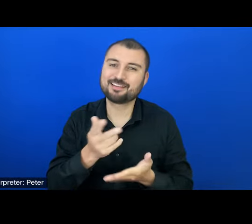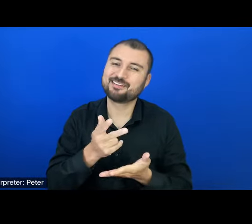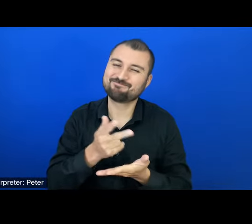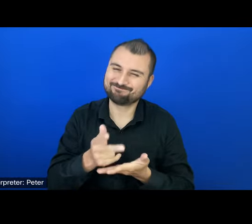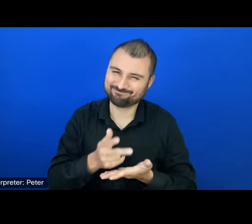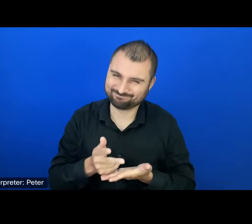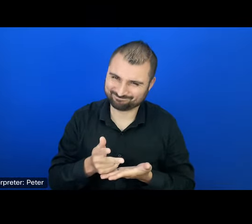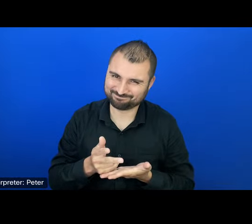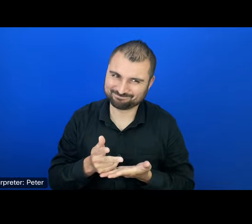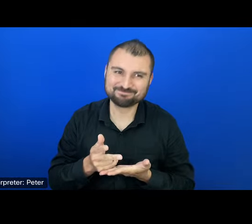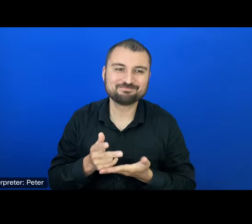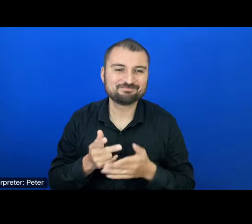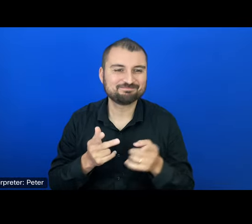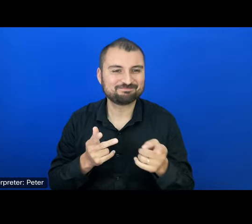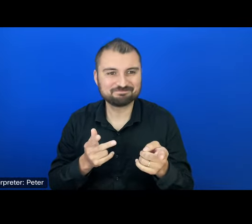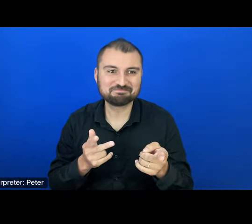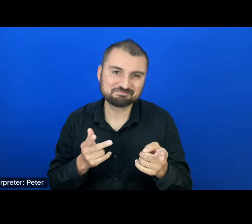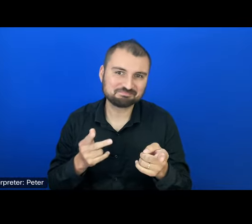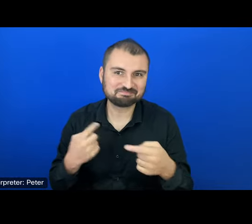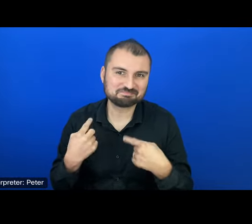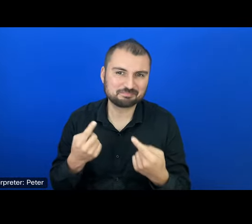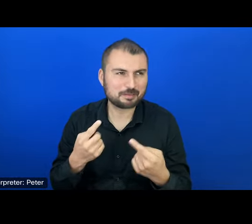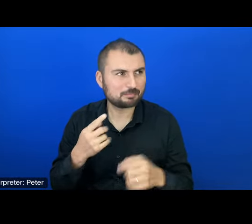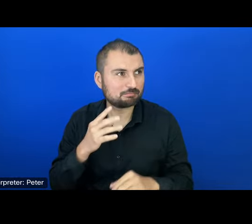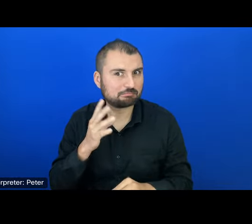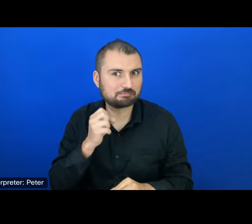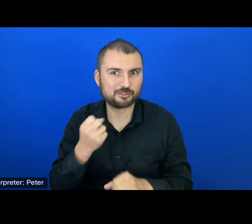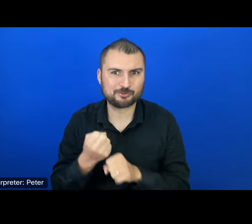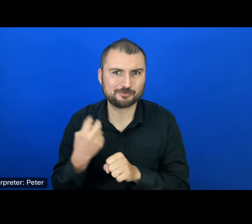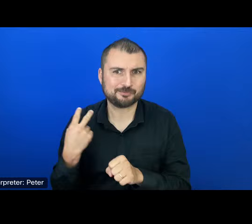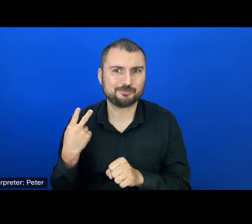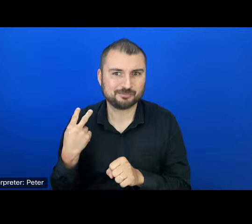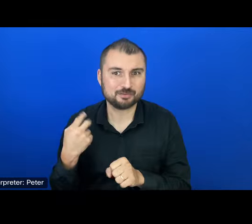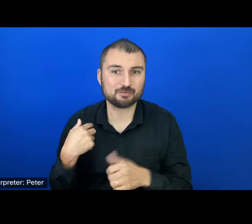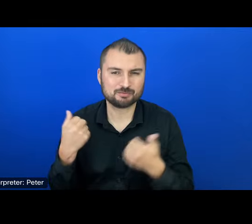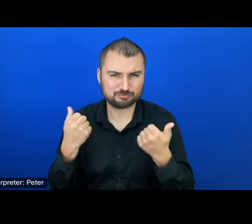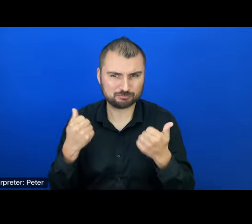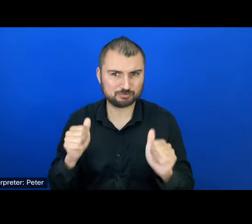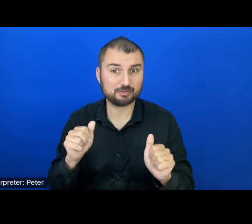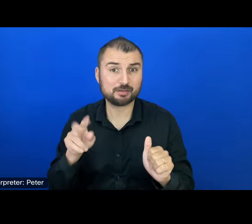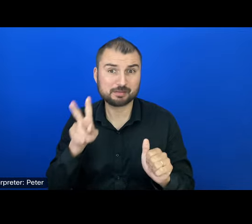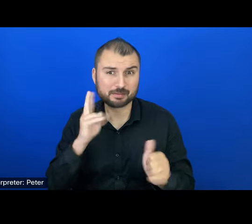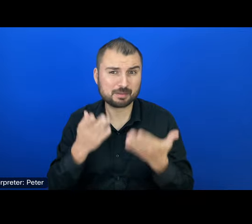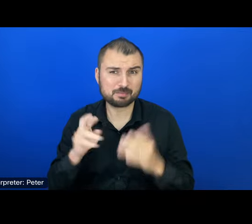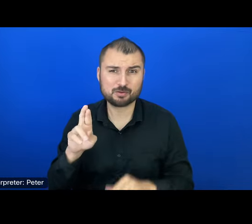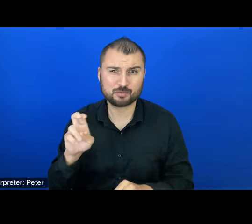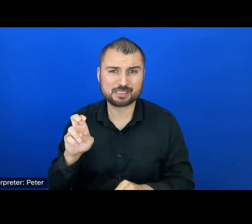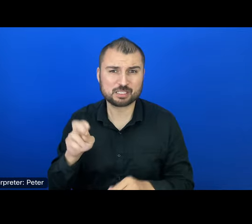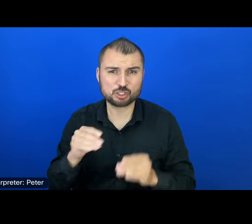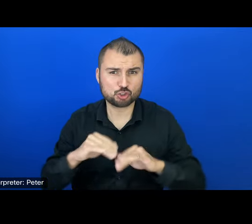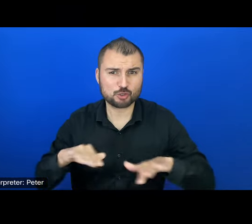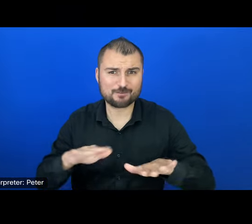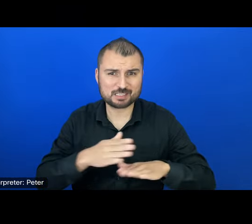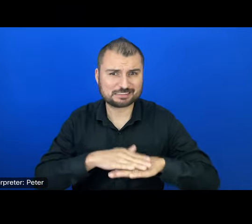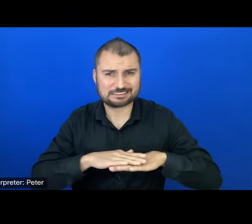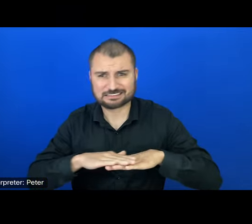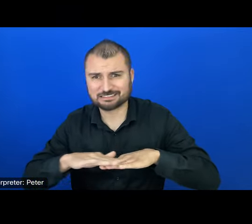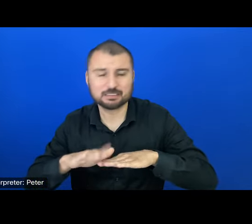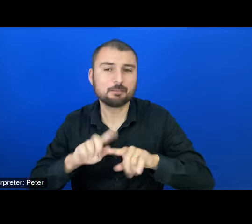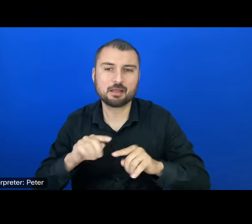has gradually, I guess it was 2 years ago, we tried to check on getting it just resurfaced, and it had